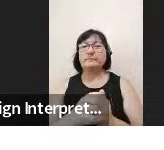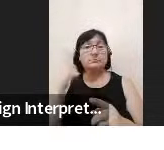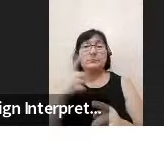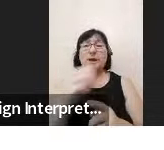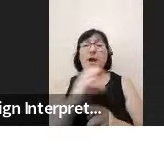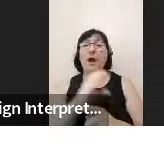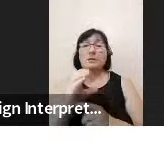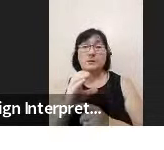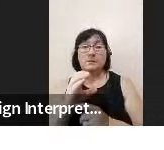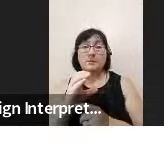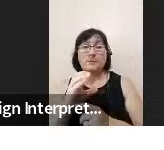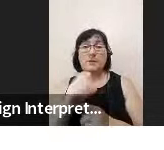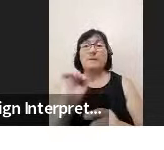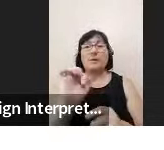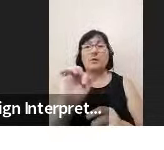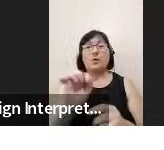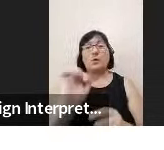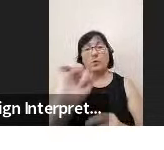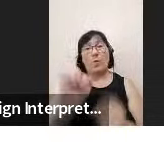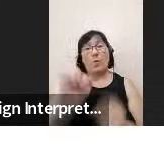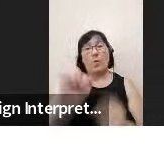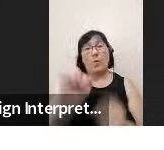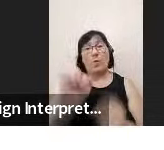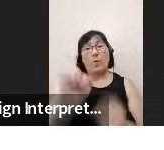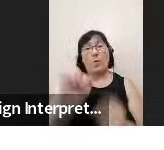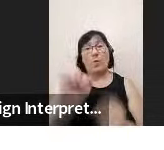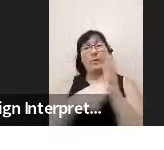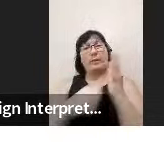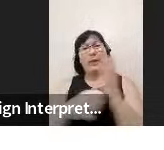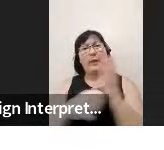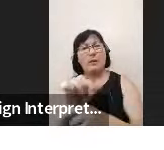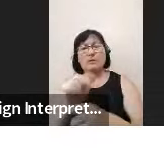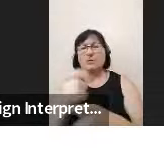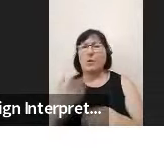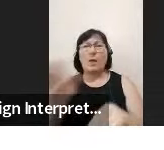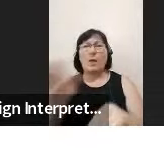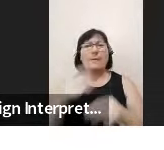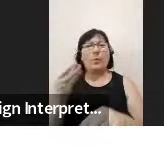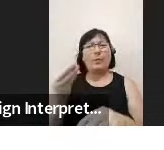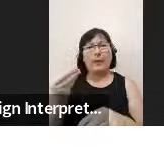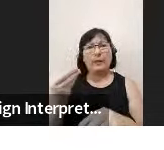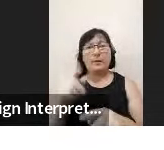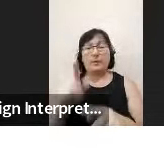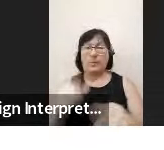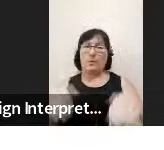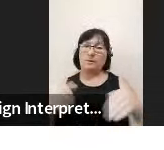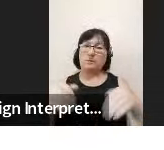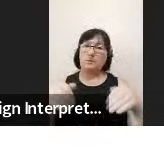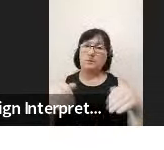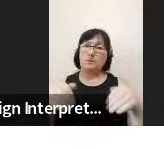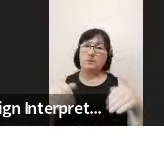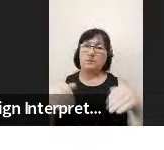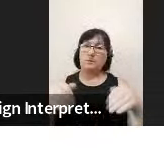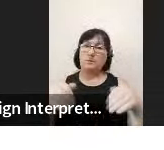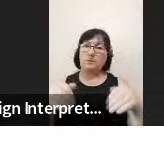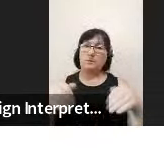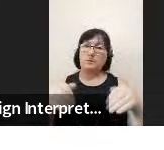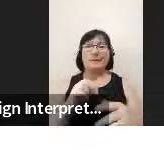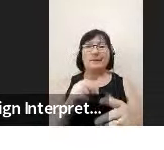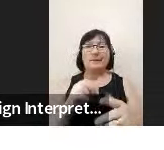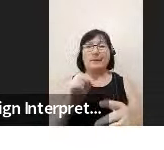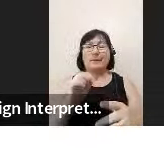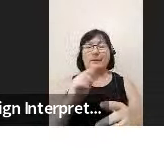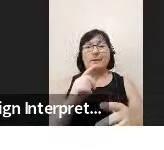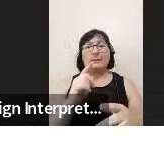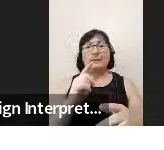not up to date and expect that you'll be there, because that is non-compliance. So to participate in this program, you